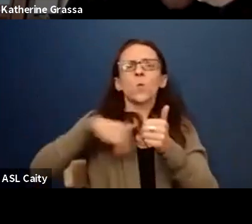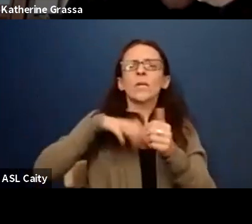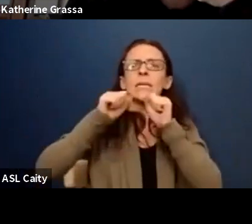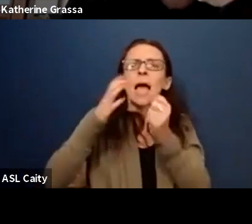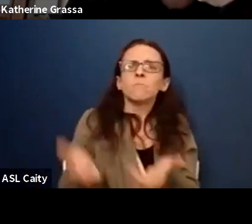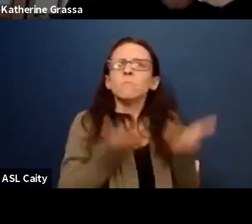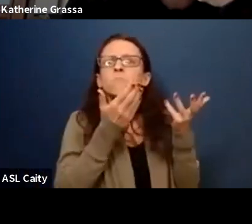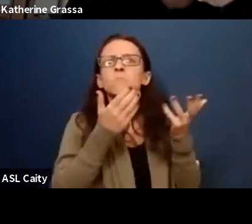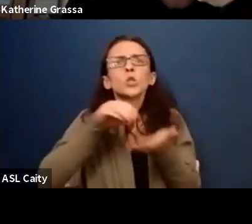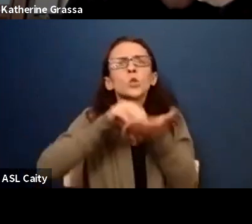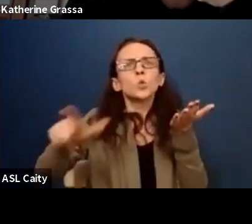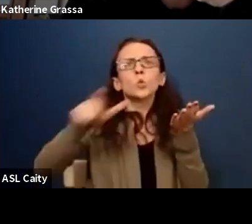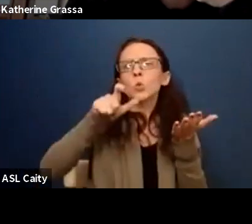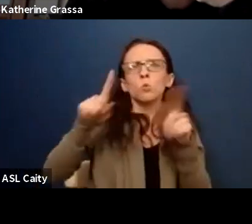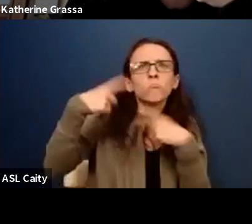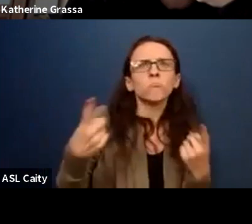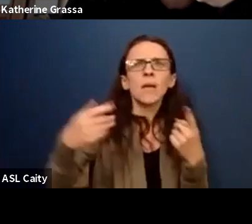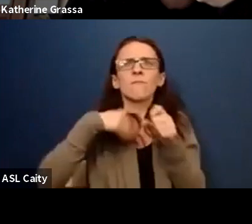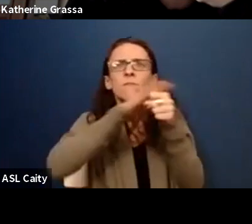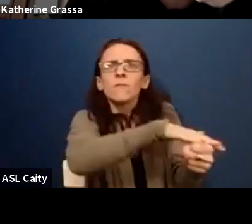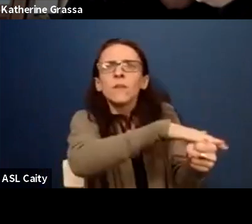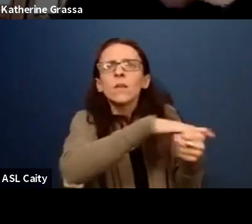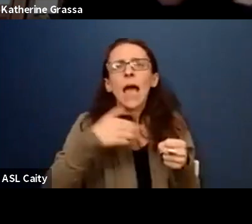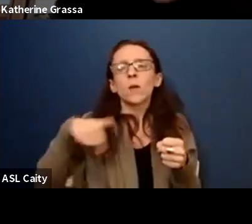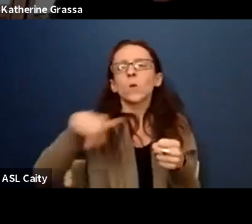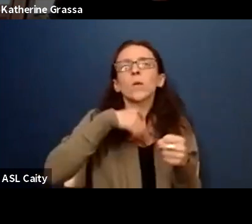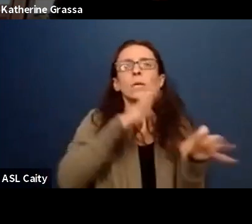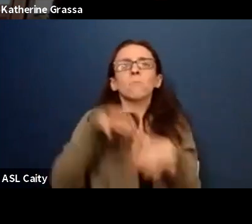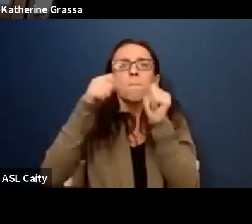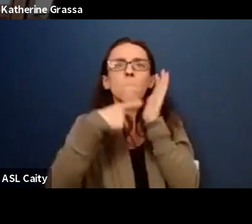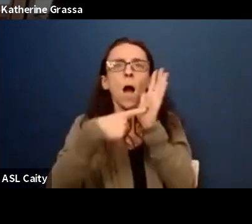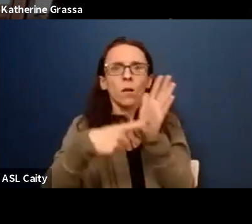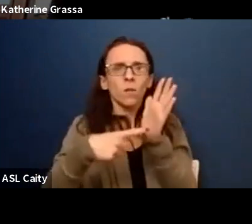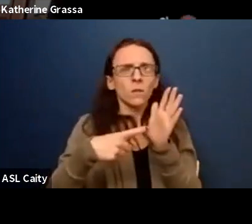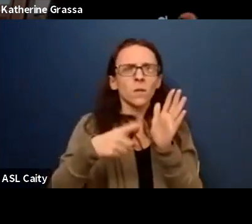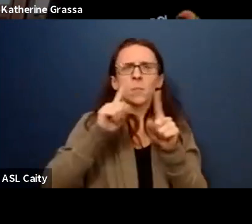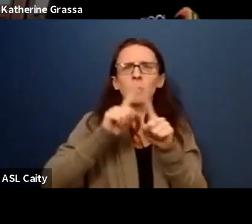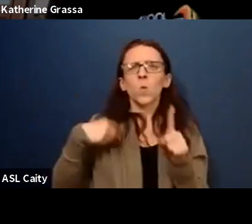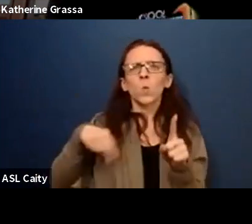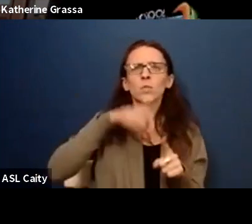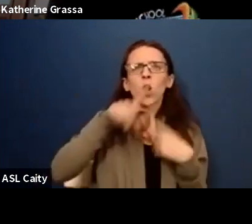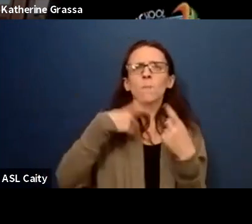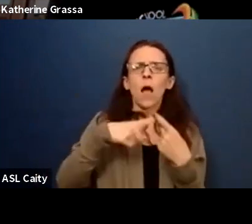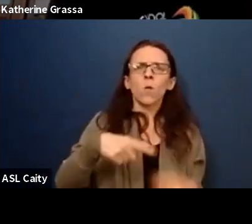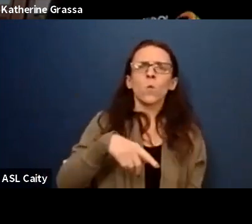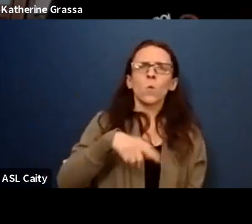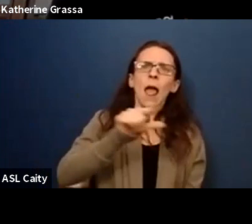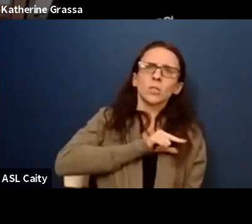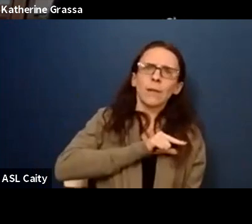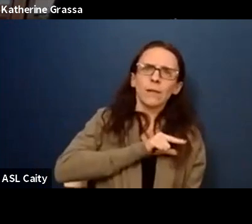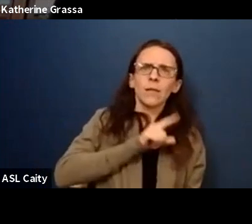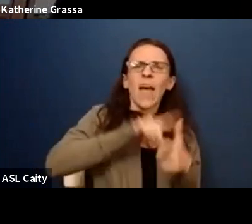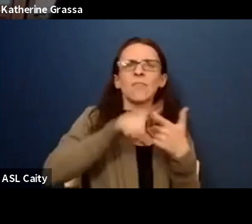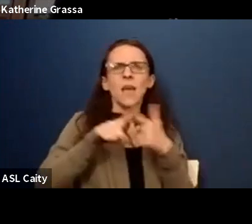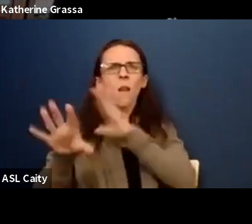disadvantaged students and doing modeling. If we're talking about eligibility and then a lottery, my question becomes, why are